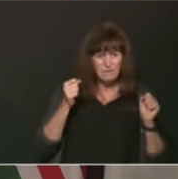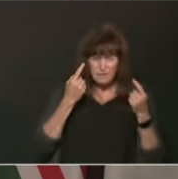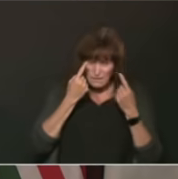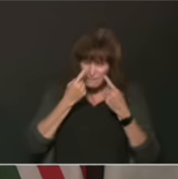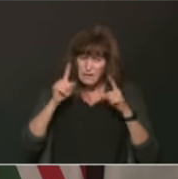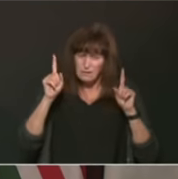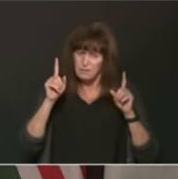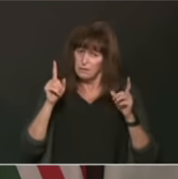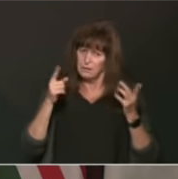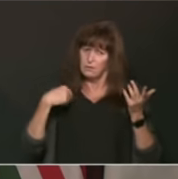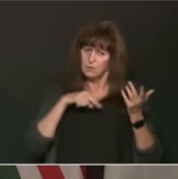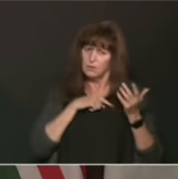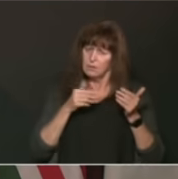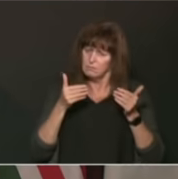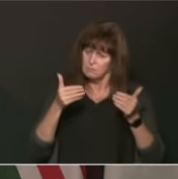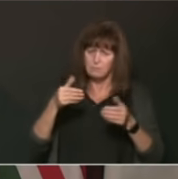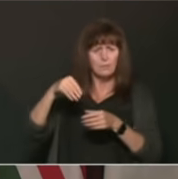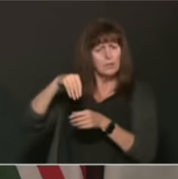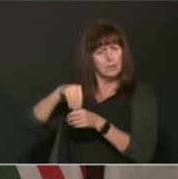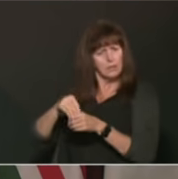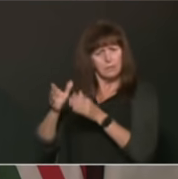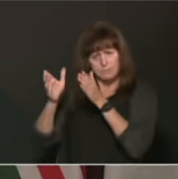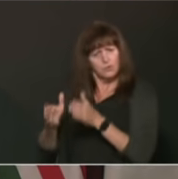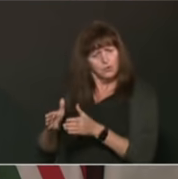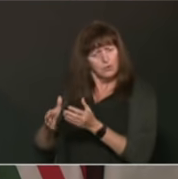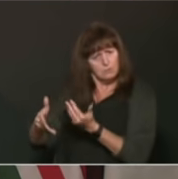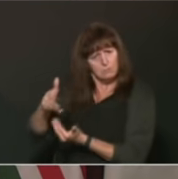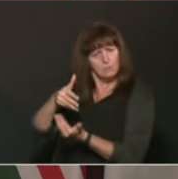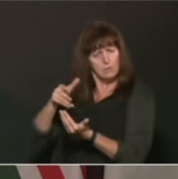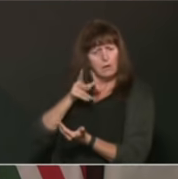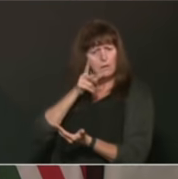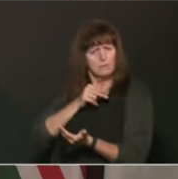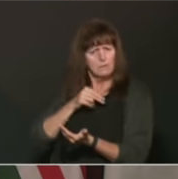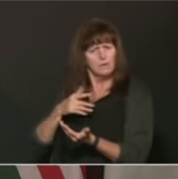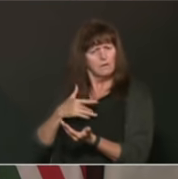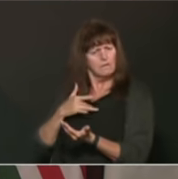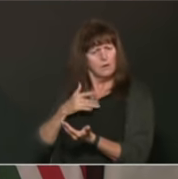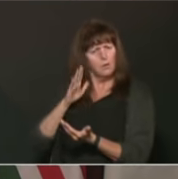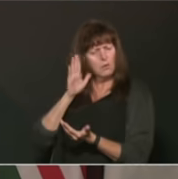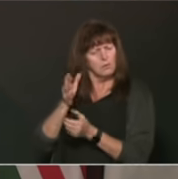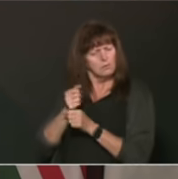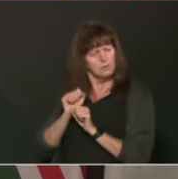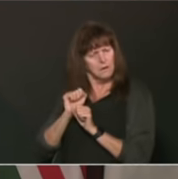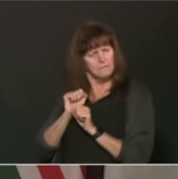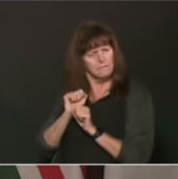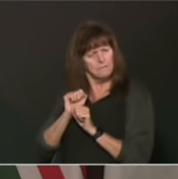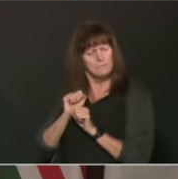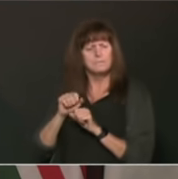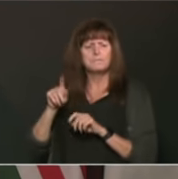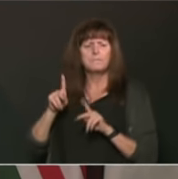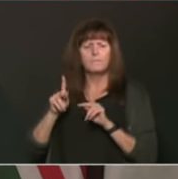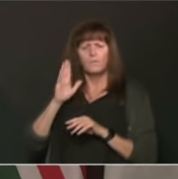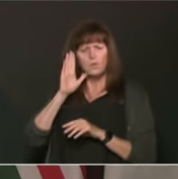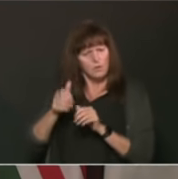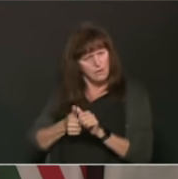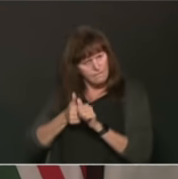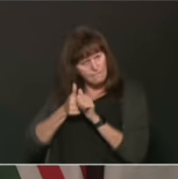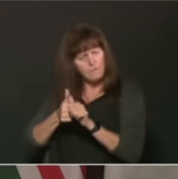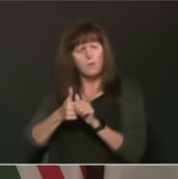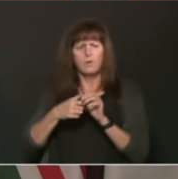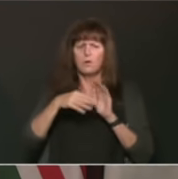Thanksgiving going forward, and I think it will be safe, and I think Ontarians will follow the rules and will prevent